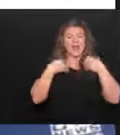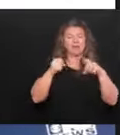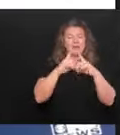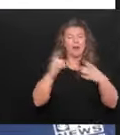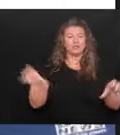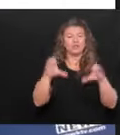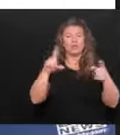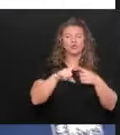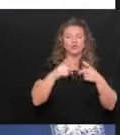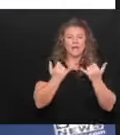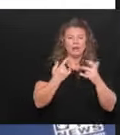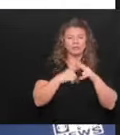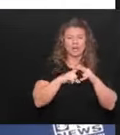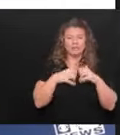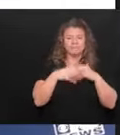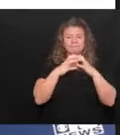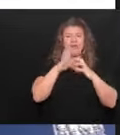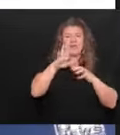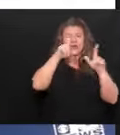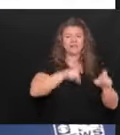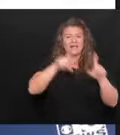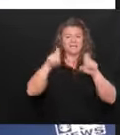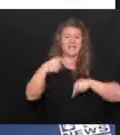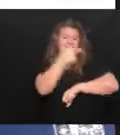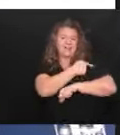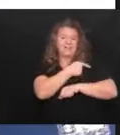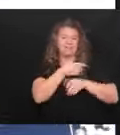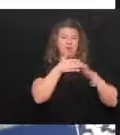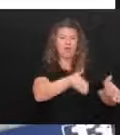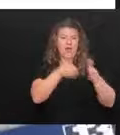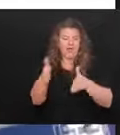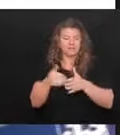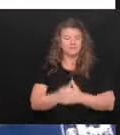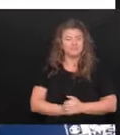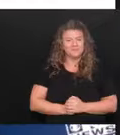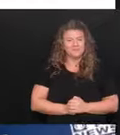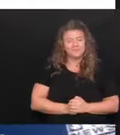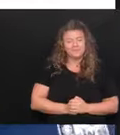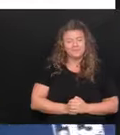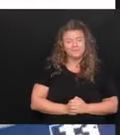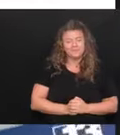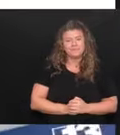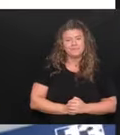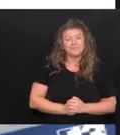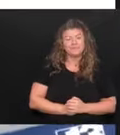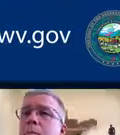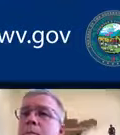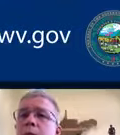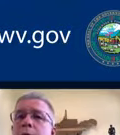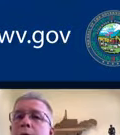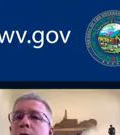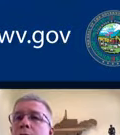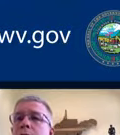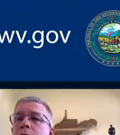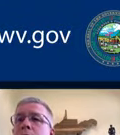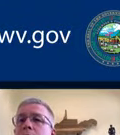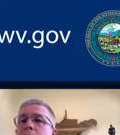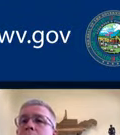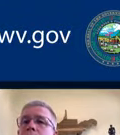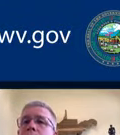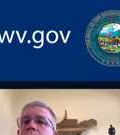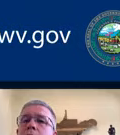kickstart their testing and vaccination and taking it to the next level. General Hoyer and Dr. Amjad, y'all